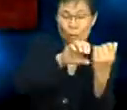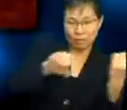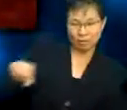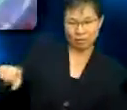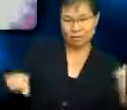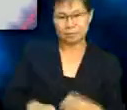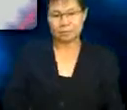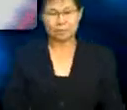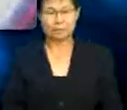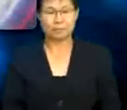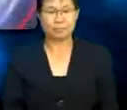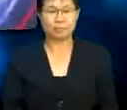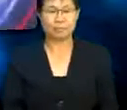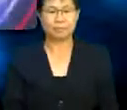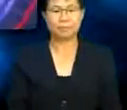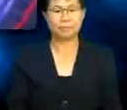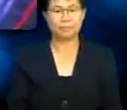vessels.